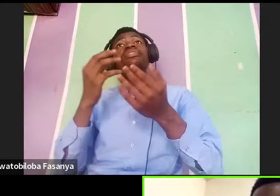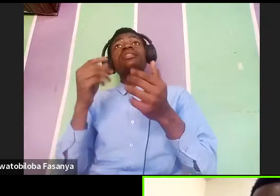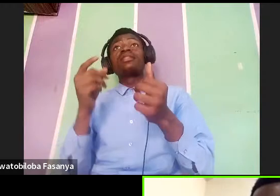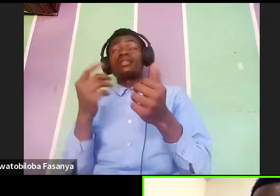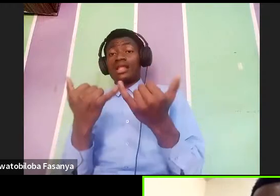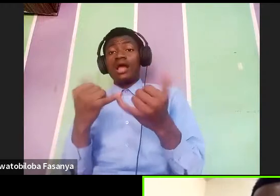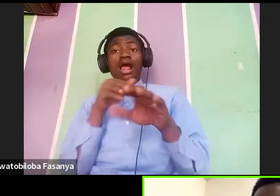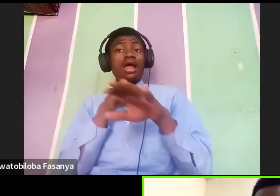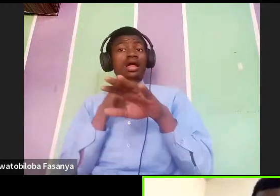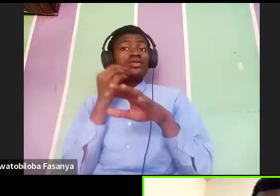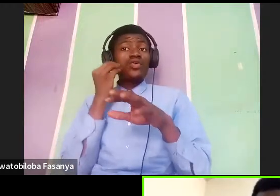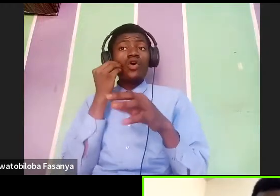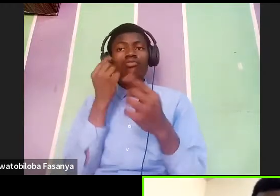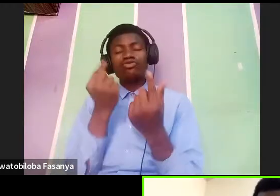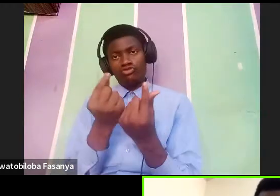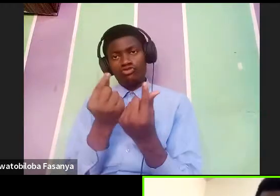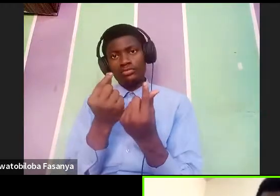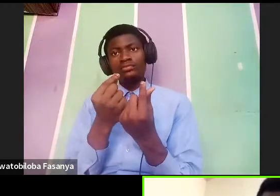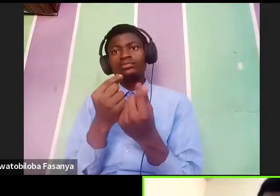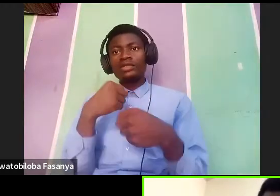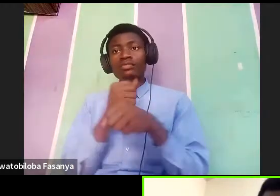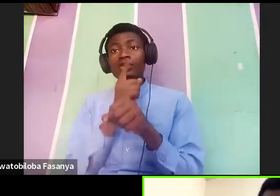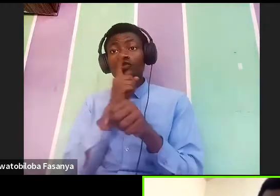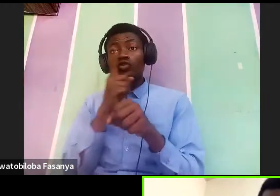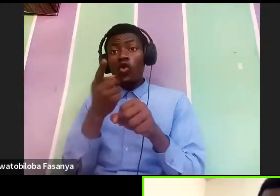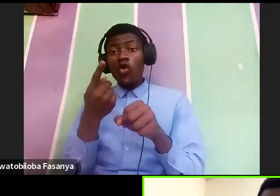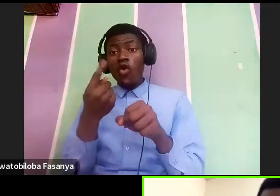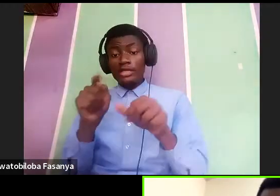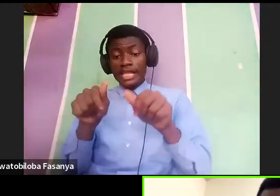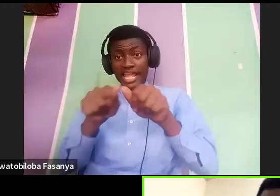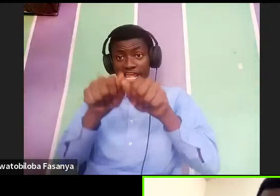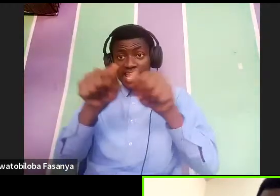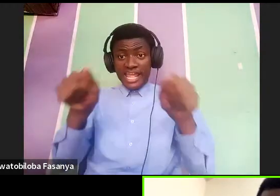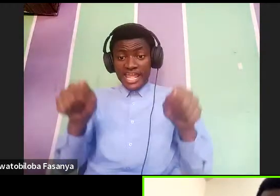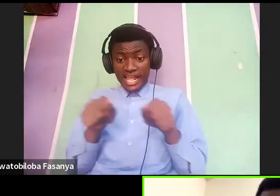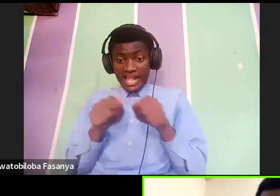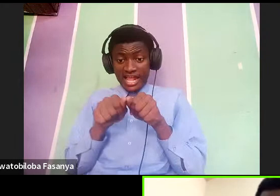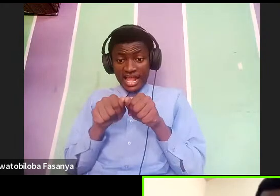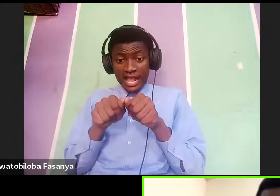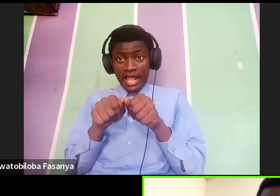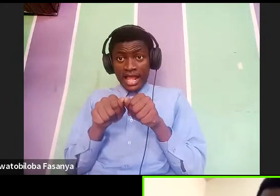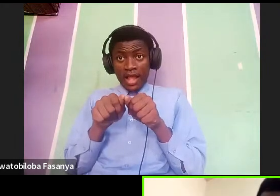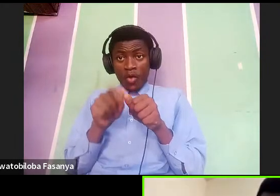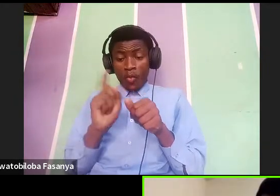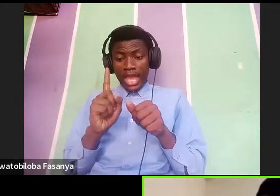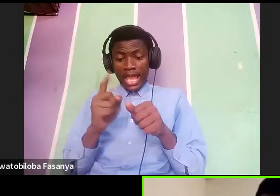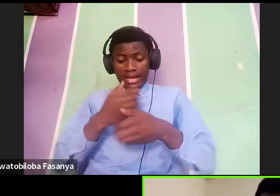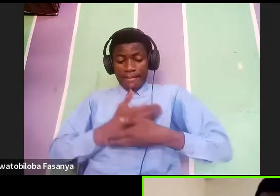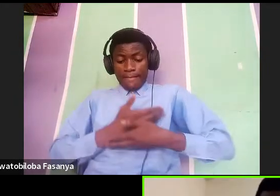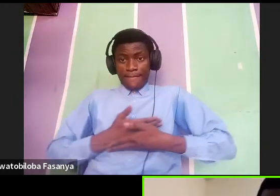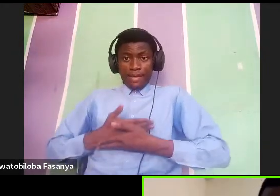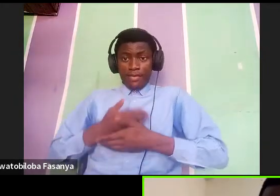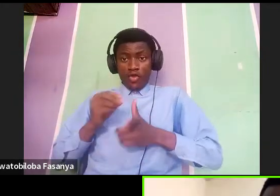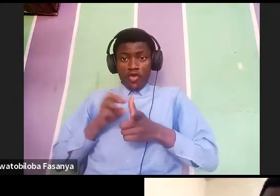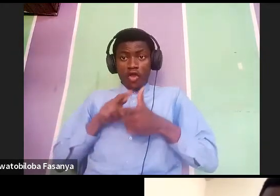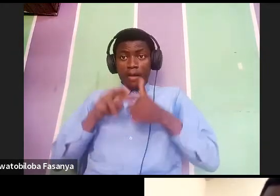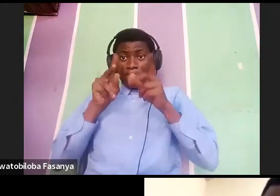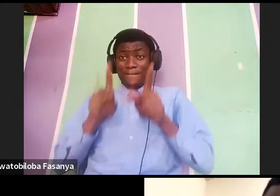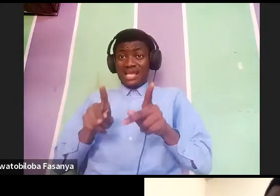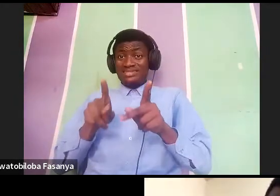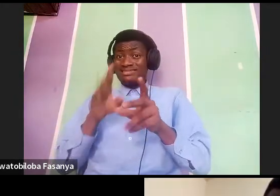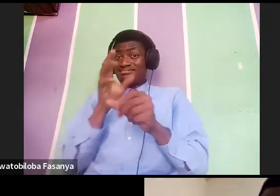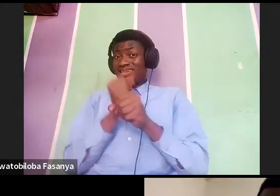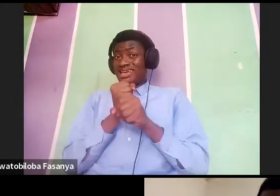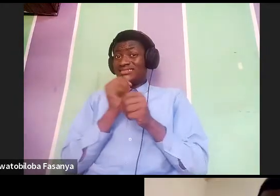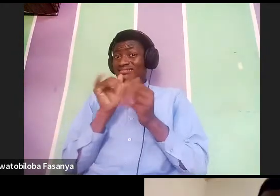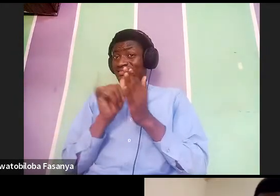area, where the baby or the person sustained these burns is clean, and it's covered with